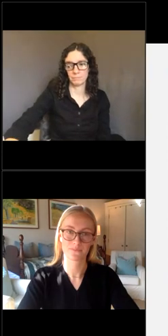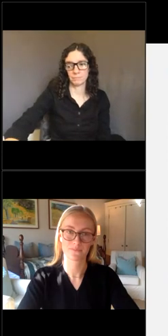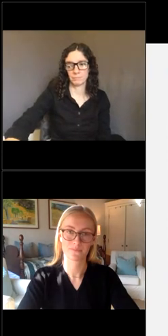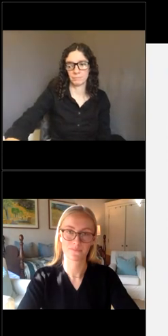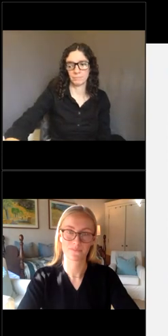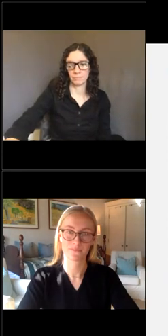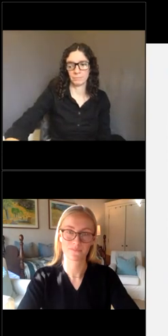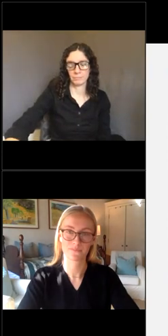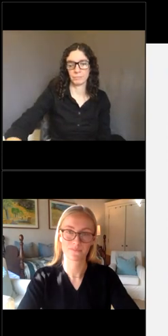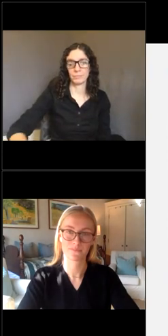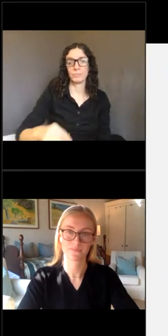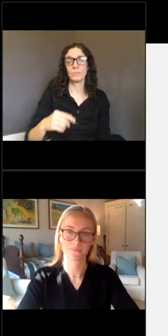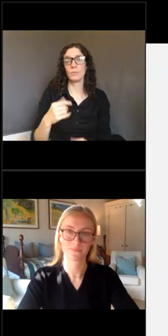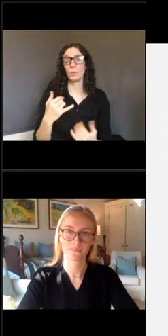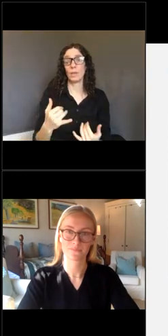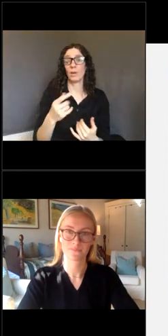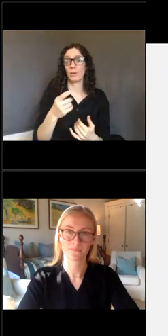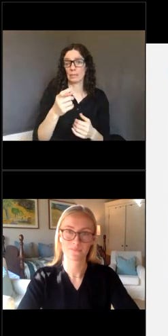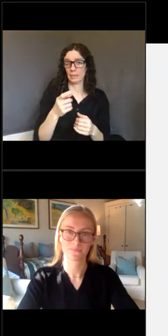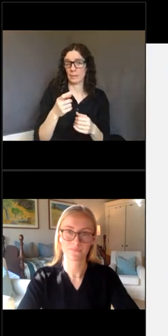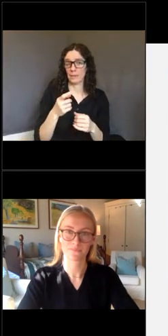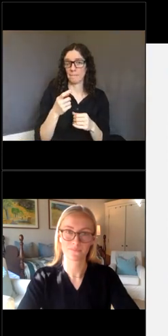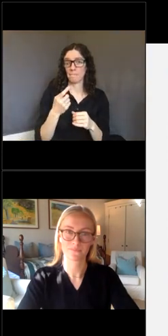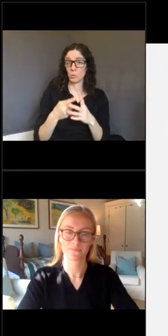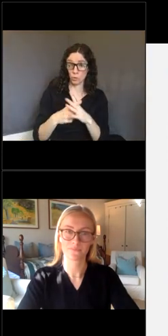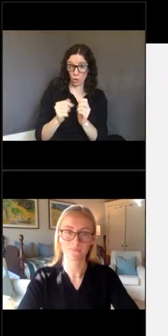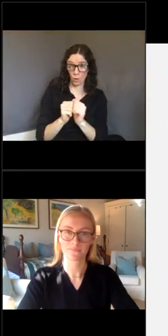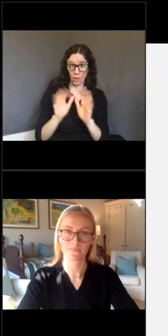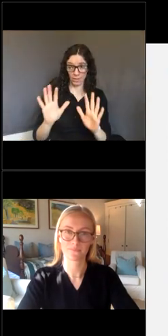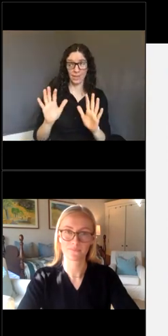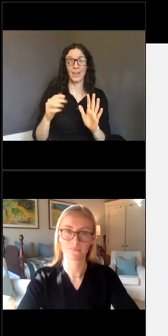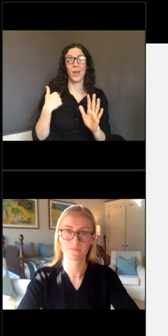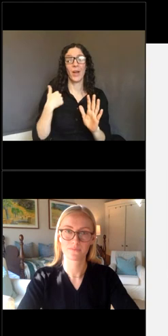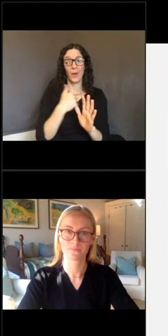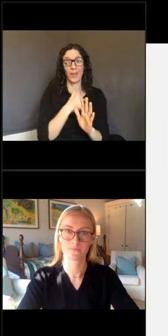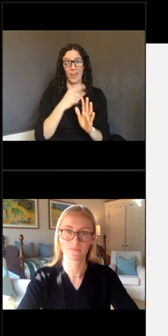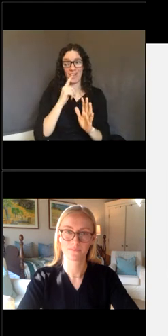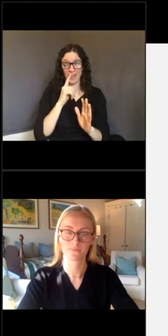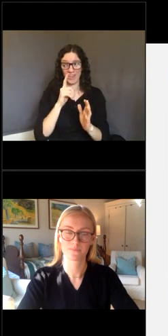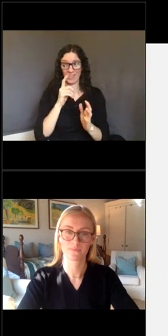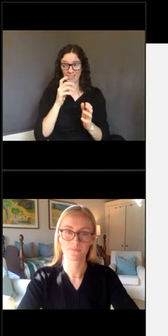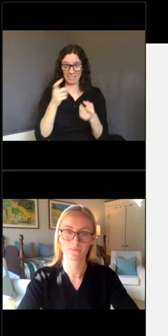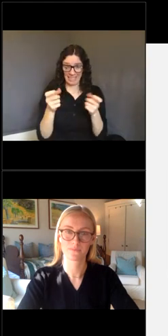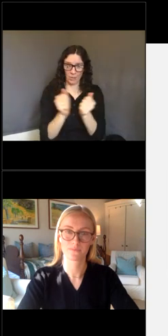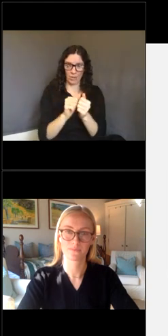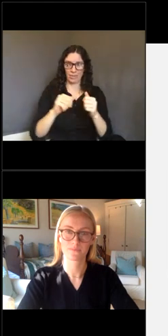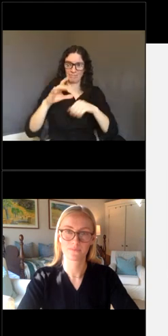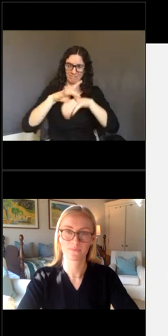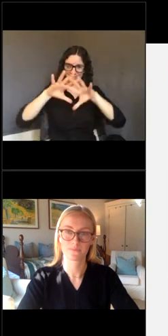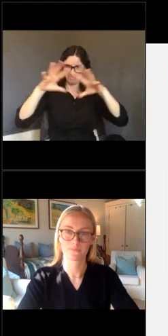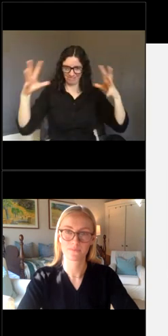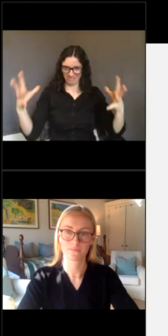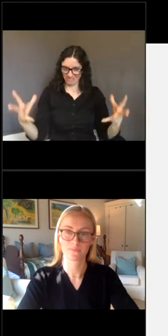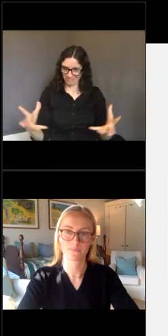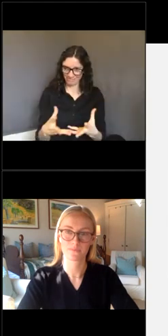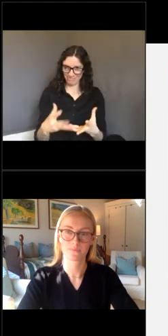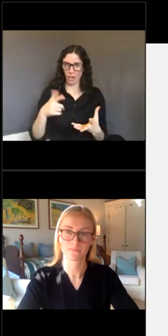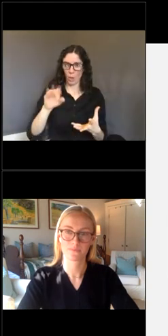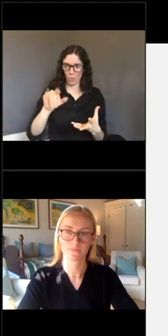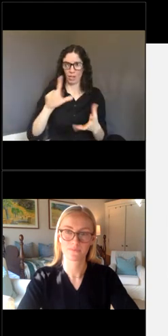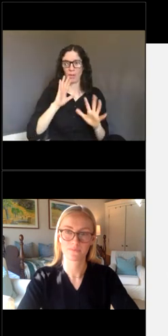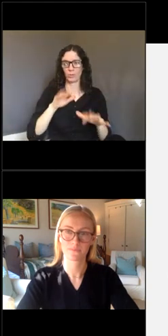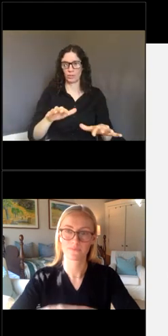Now, to start with, we're dealing with the global oceans. And many of you know that we do not have